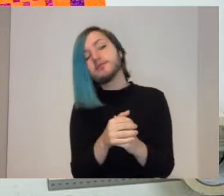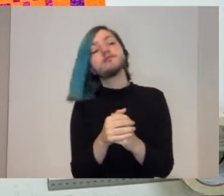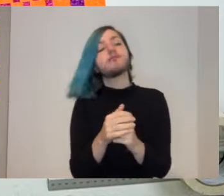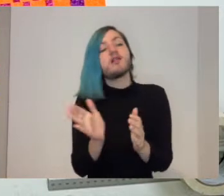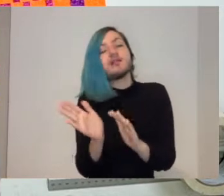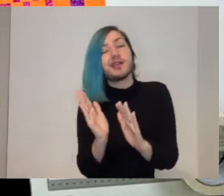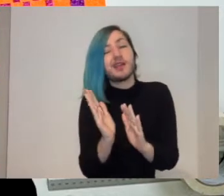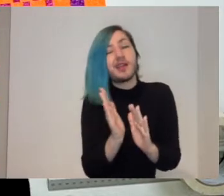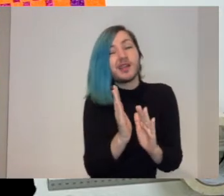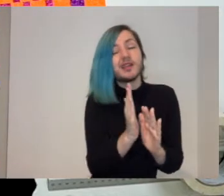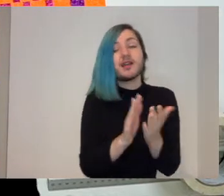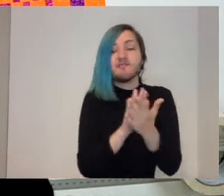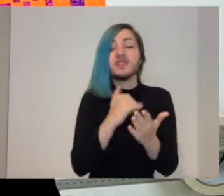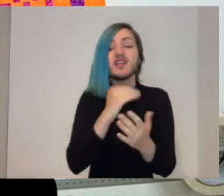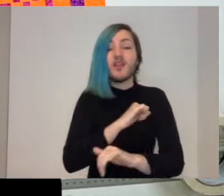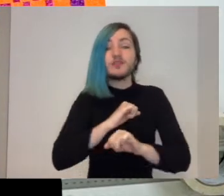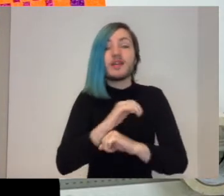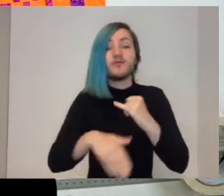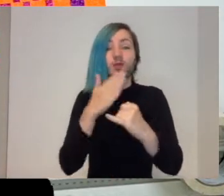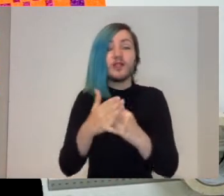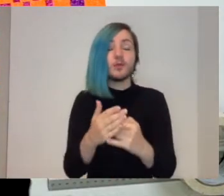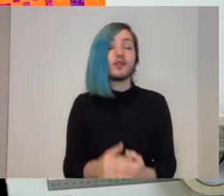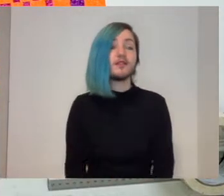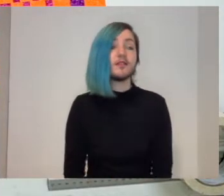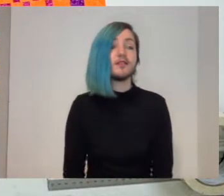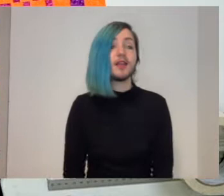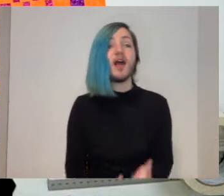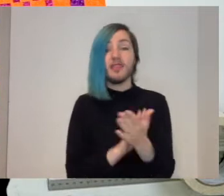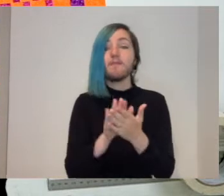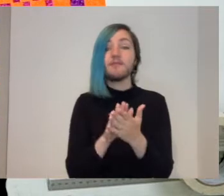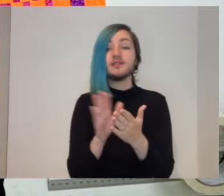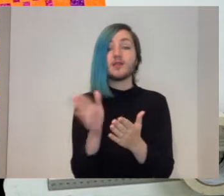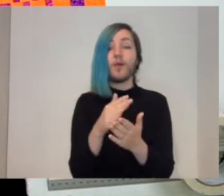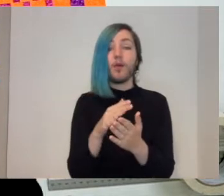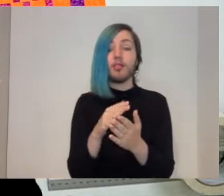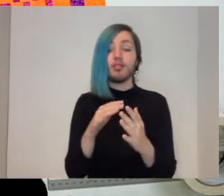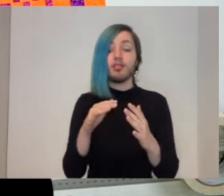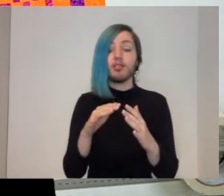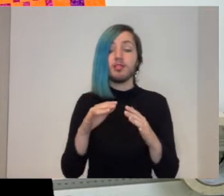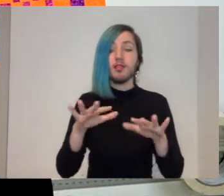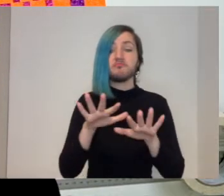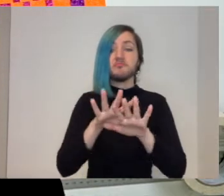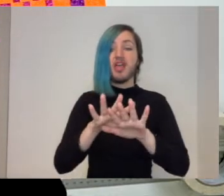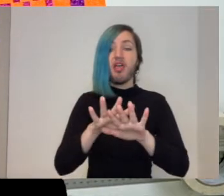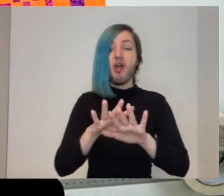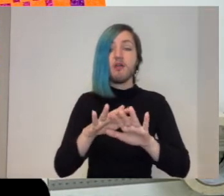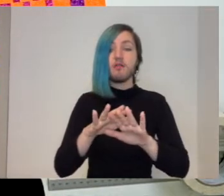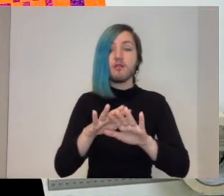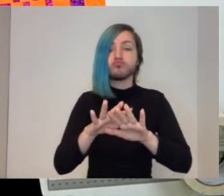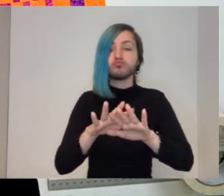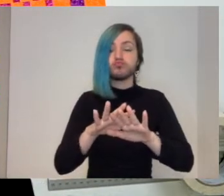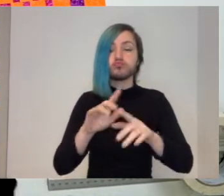it right up so that you can fit in your final piece, and then the pieces fit really snugly and they won't move